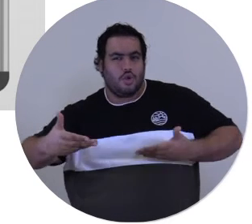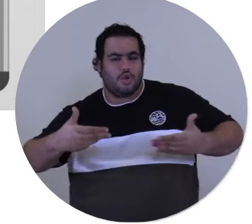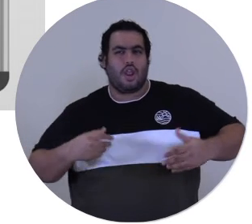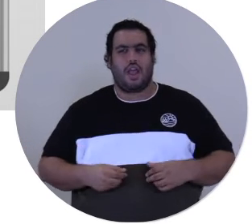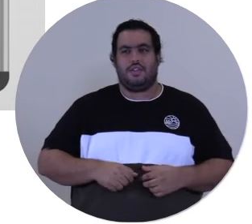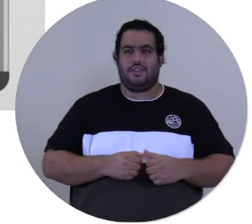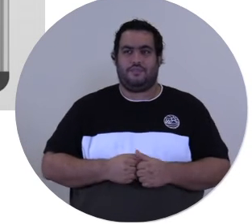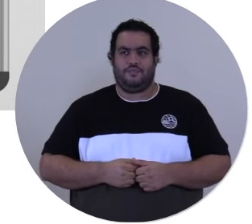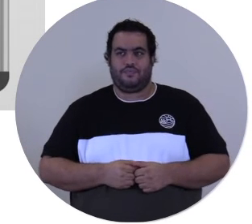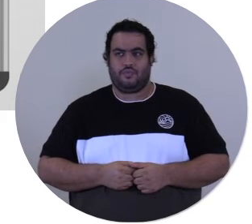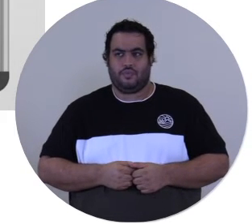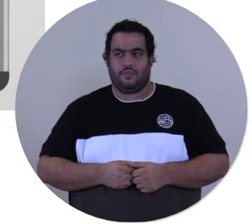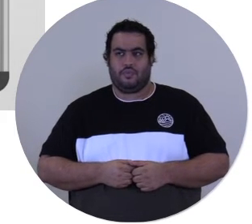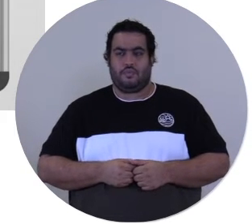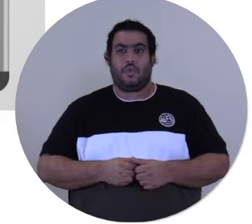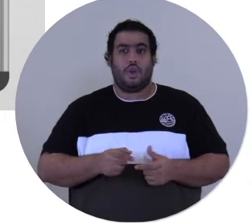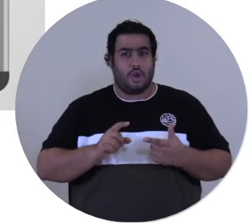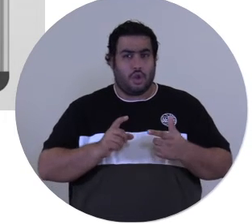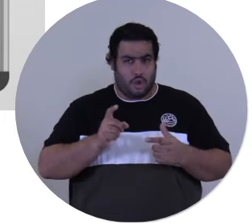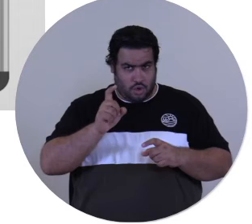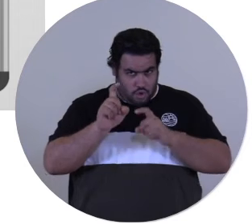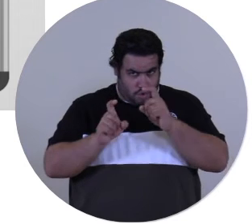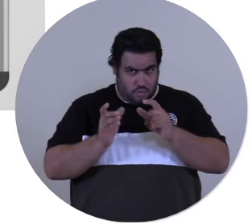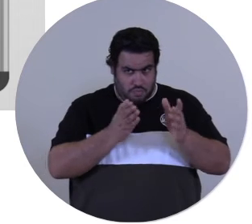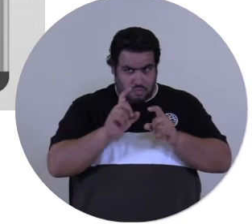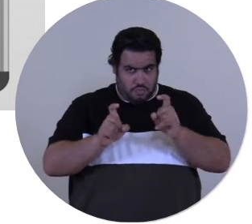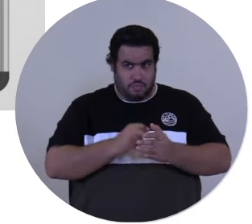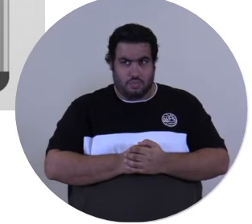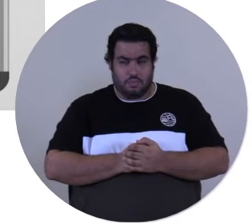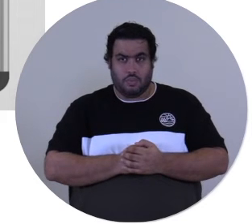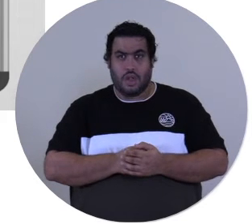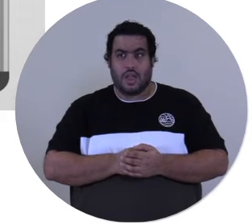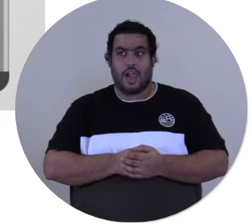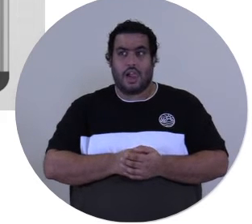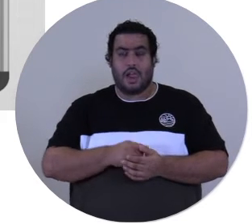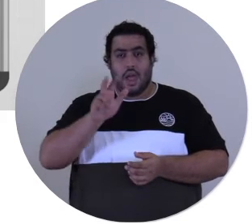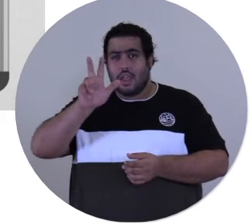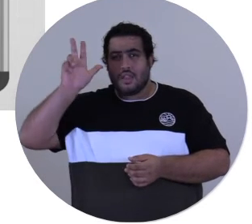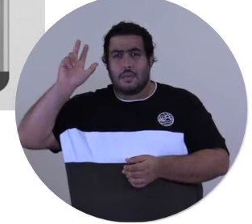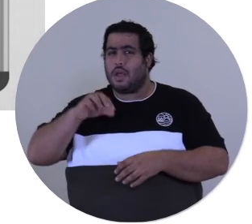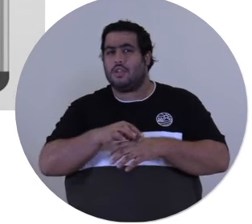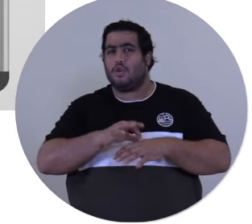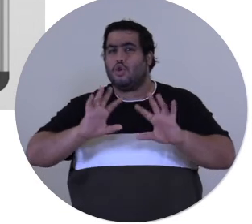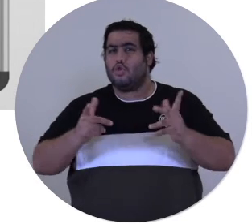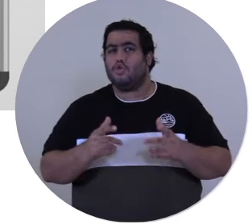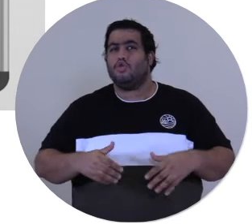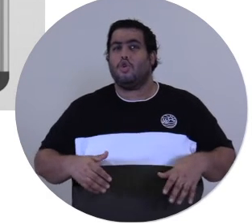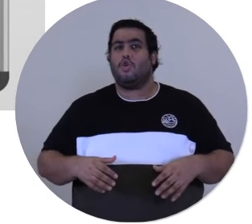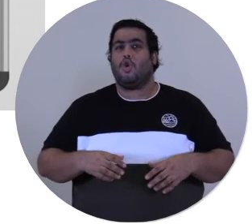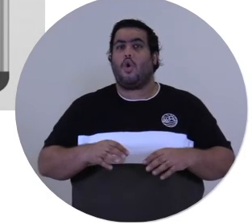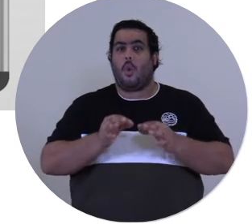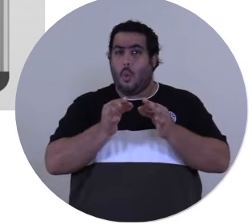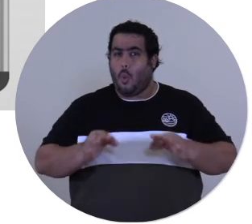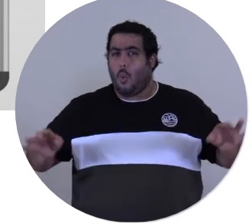Let's look at the question again. How did people used to spend leisure or free time in the past?